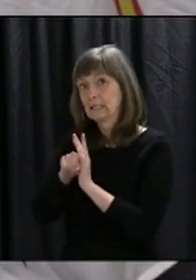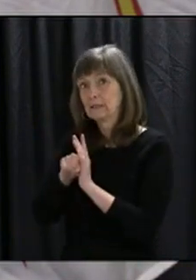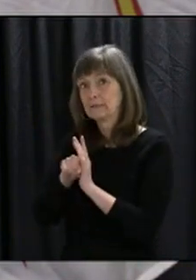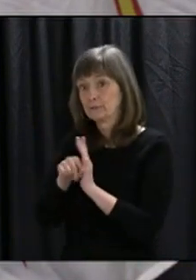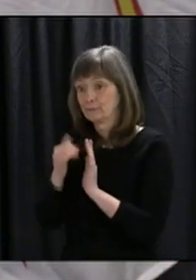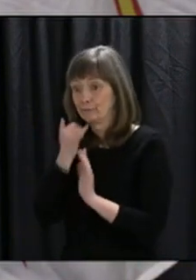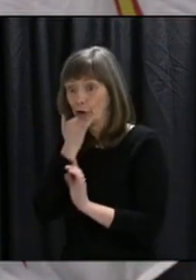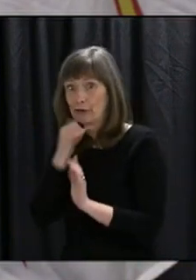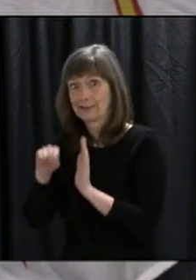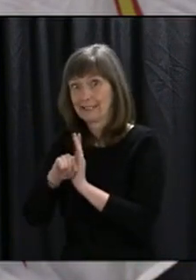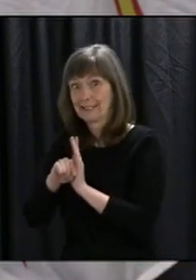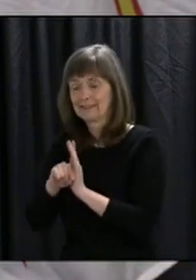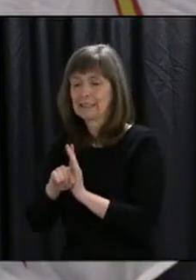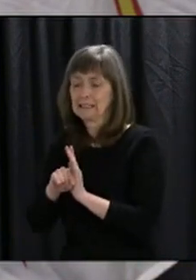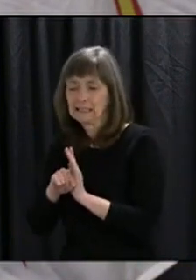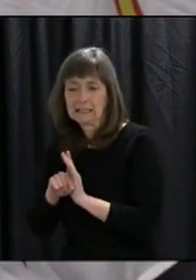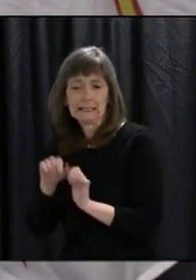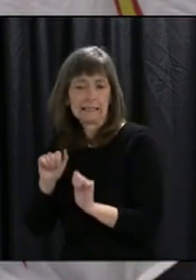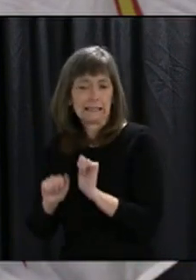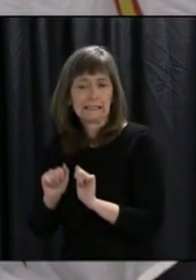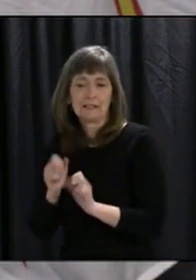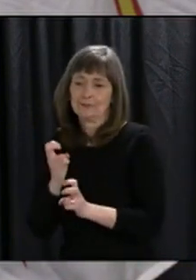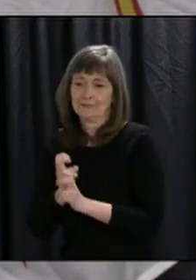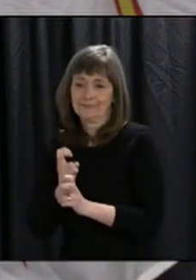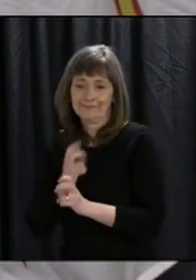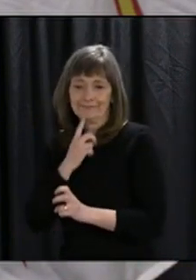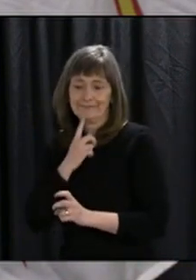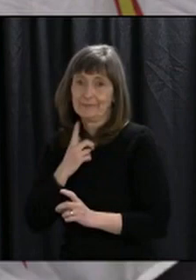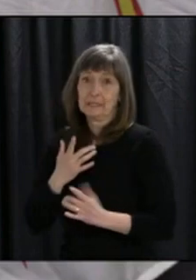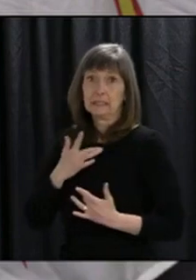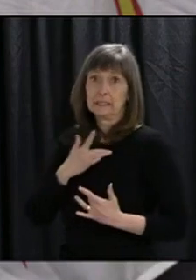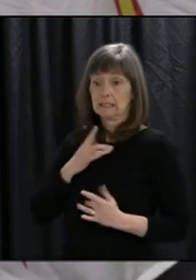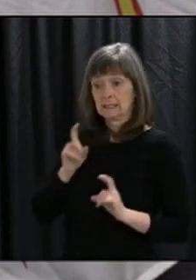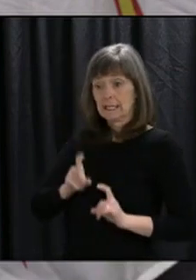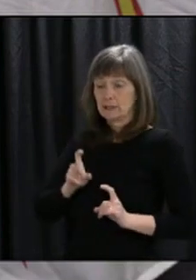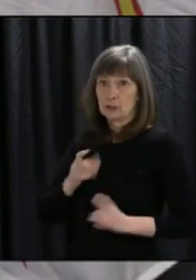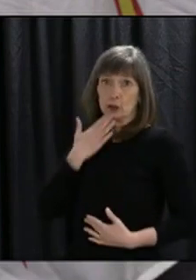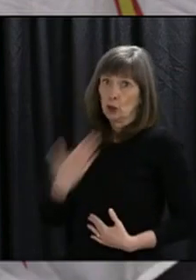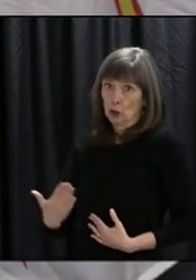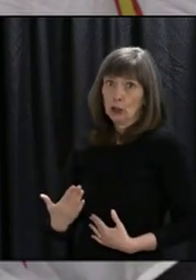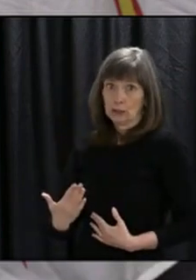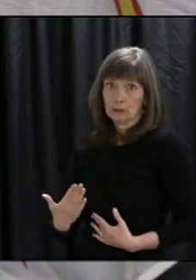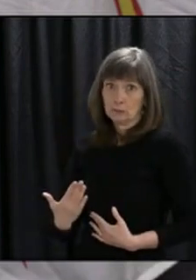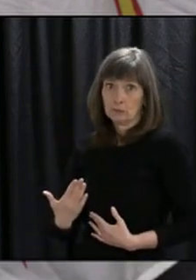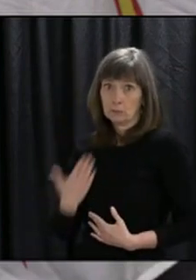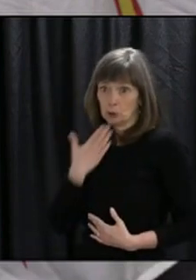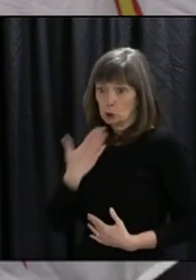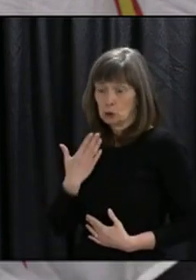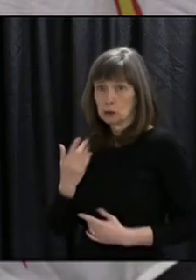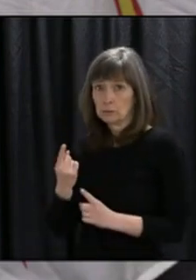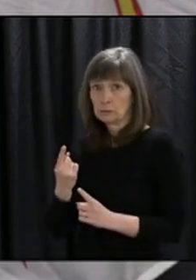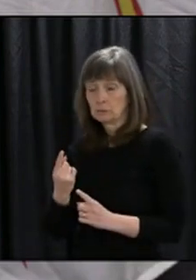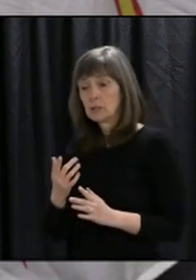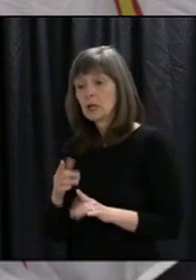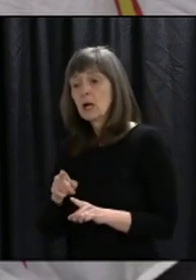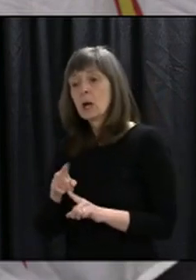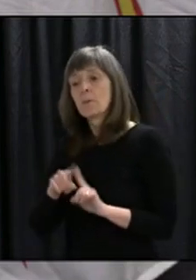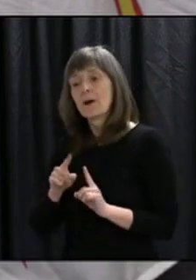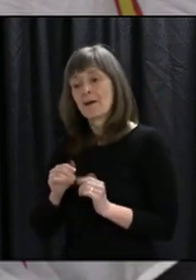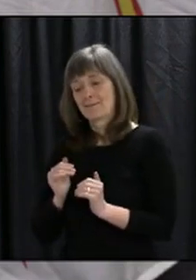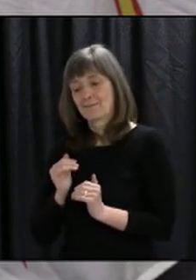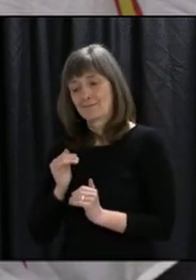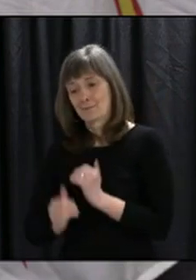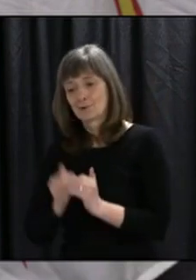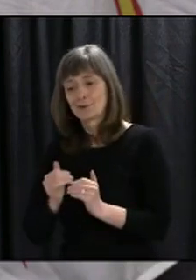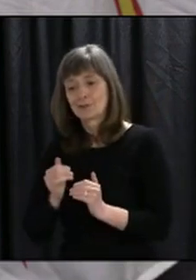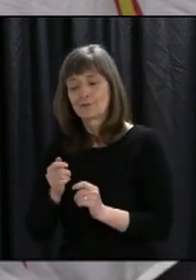It's difficult to know for sure. The test itself is very sensitive, but of course, the testing, the process to